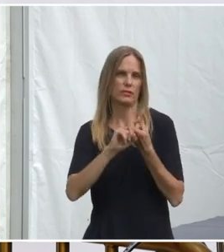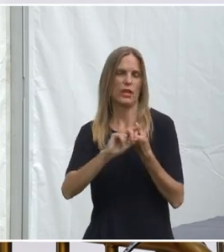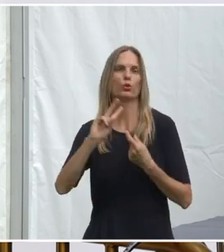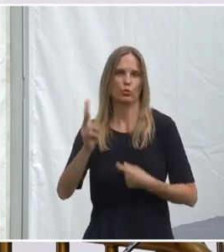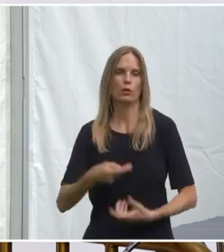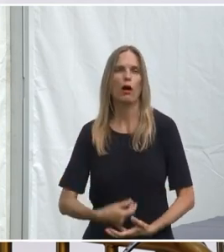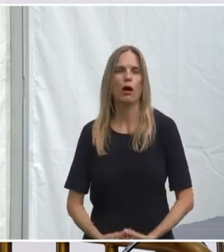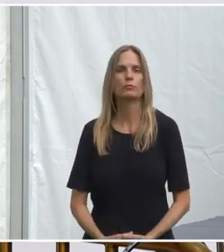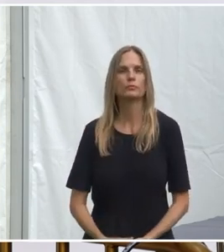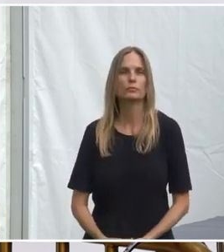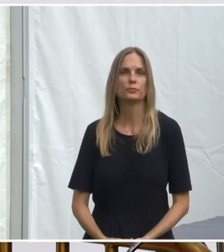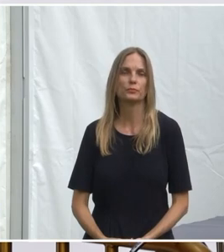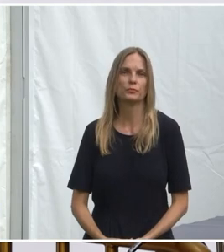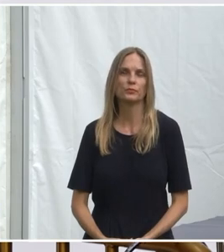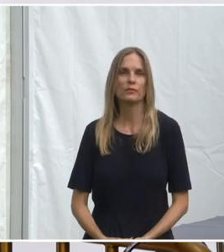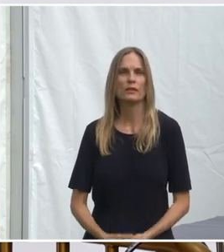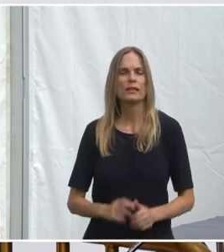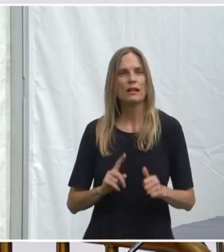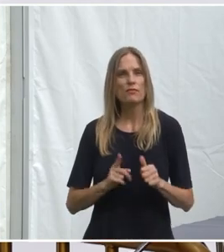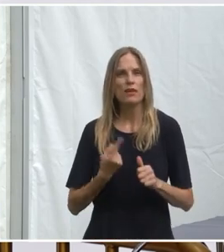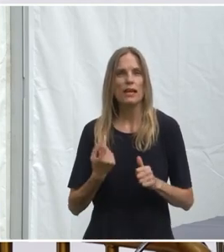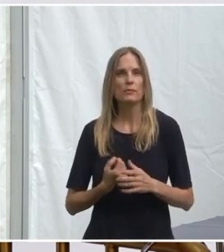we are facing now. And of course,